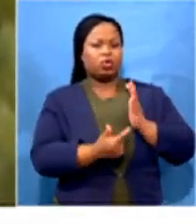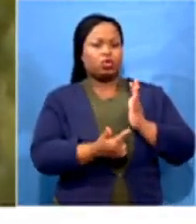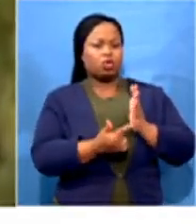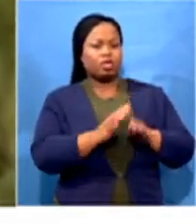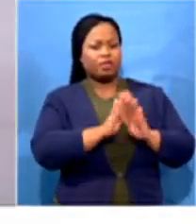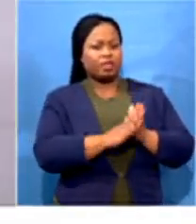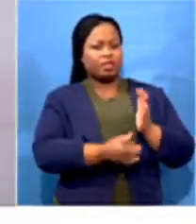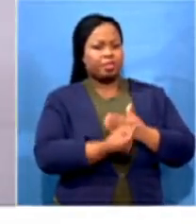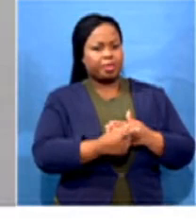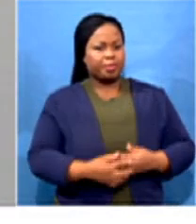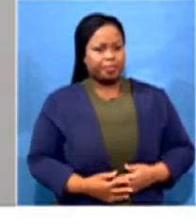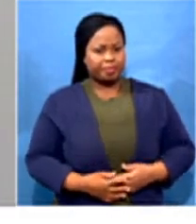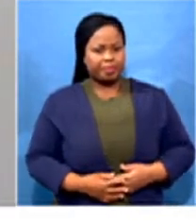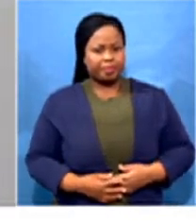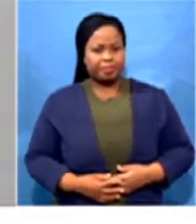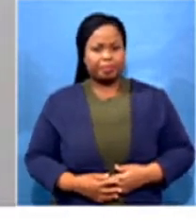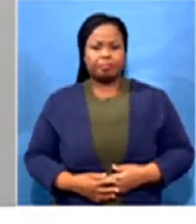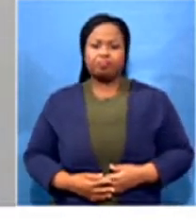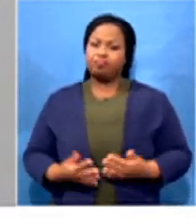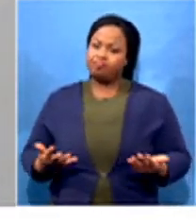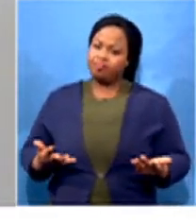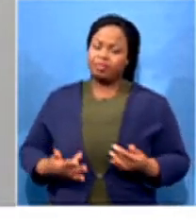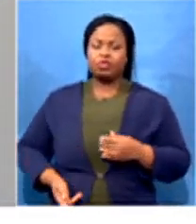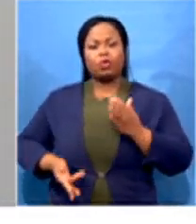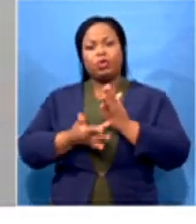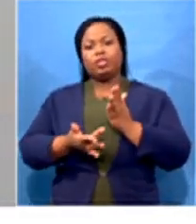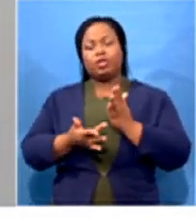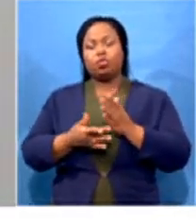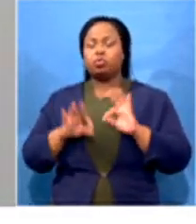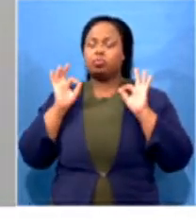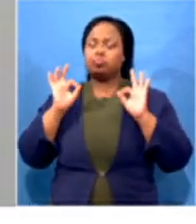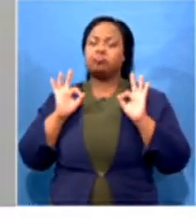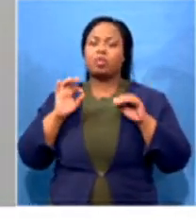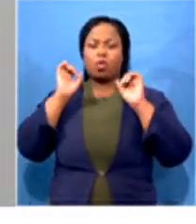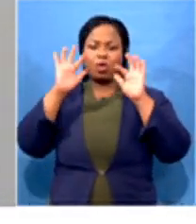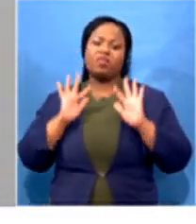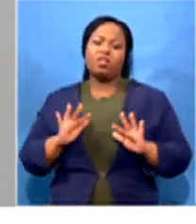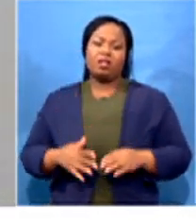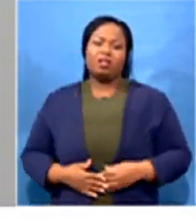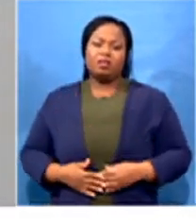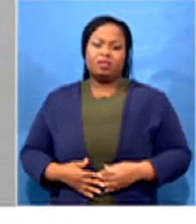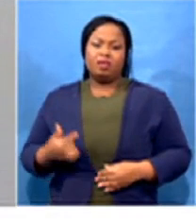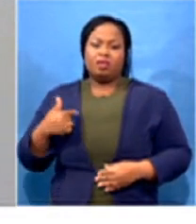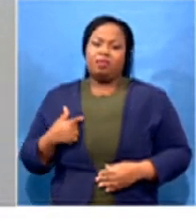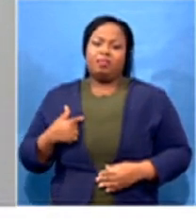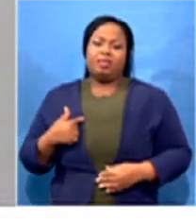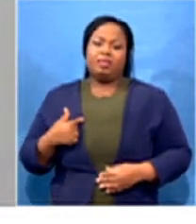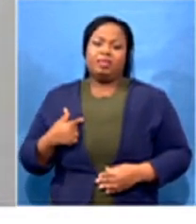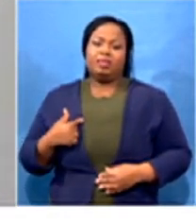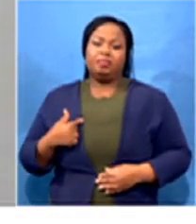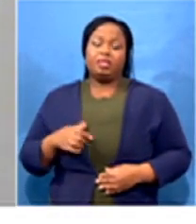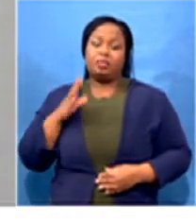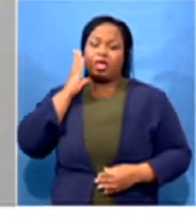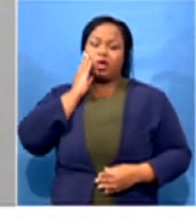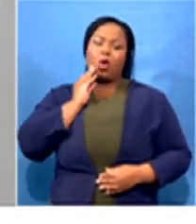available? Well, I mean, the technology is astonishing. I'm one of those old